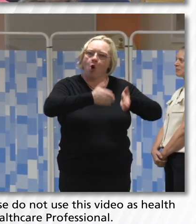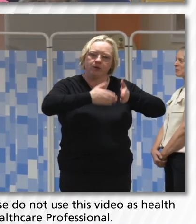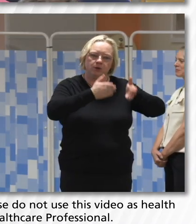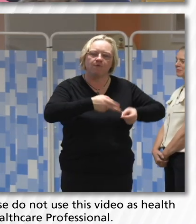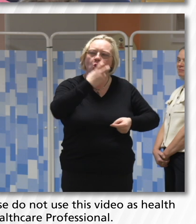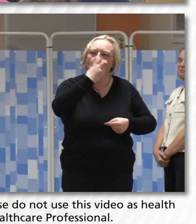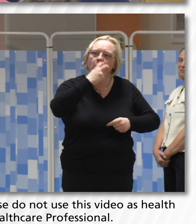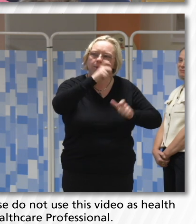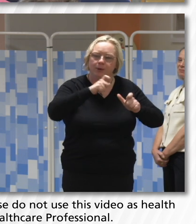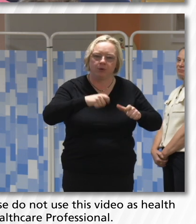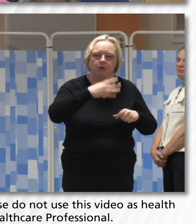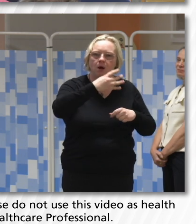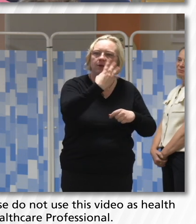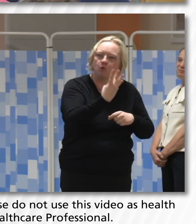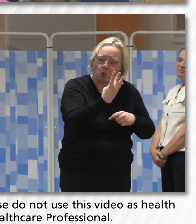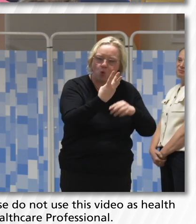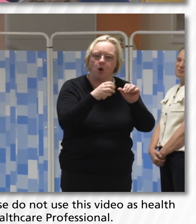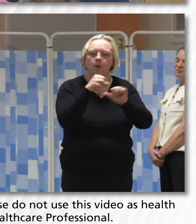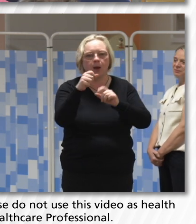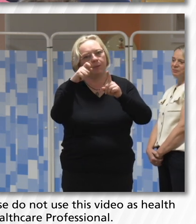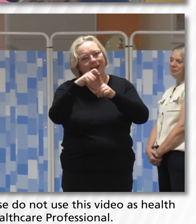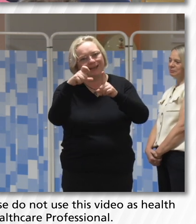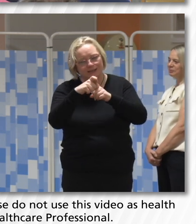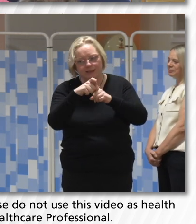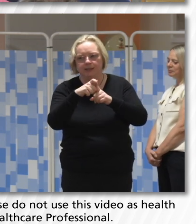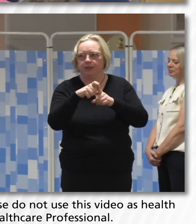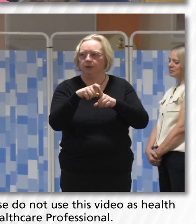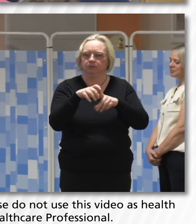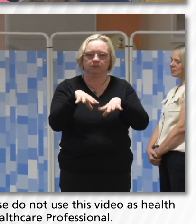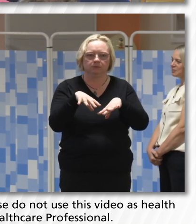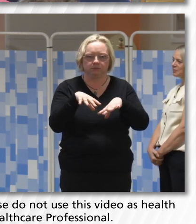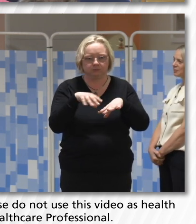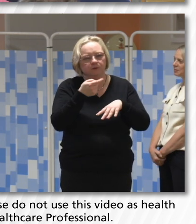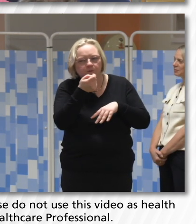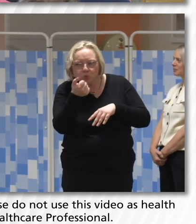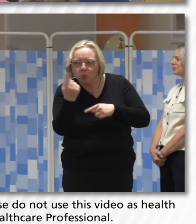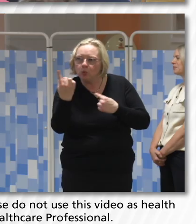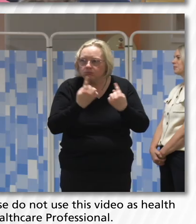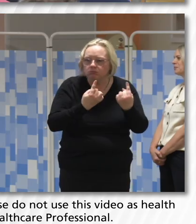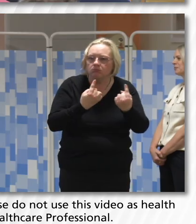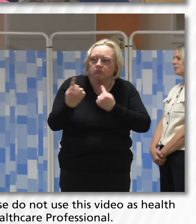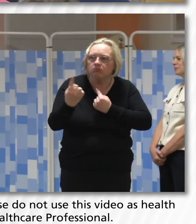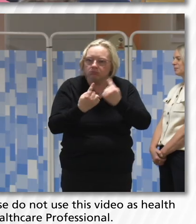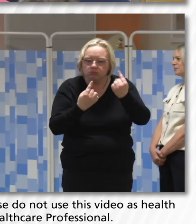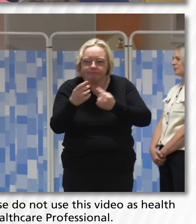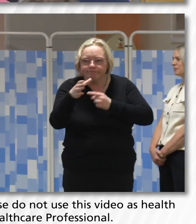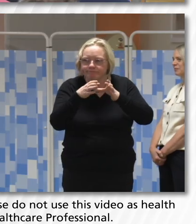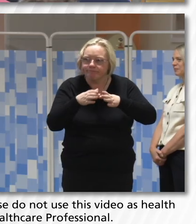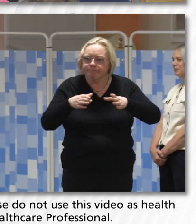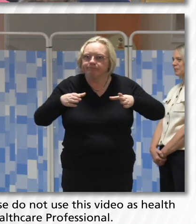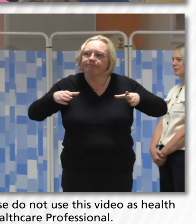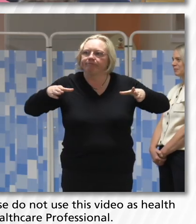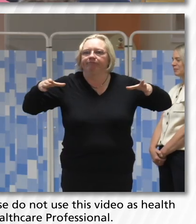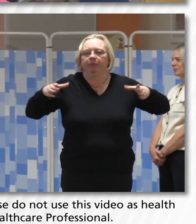and we started seeing Parkinson's patients straight away, but only a few. And then it's just grown like Topsy until now